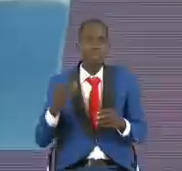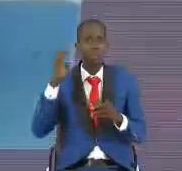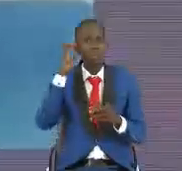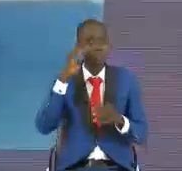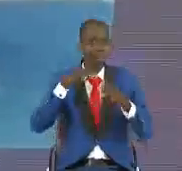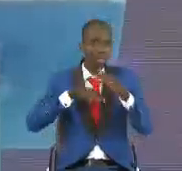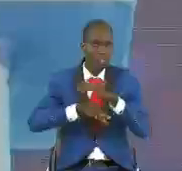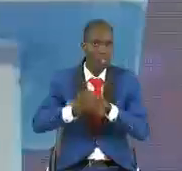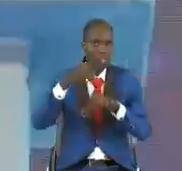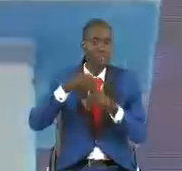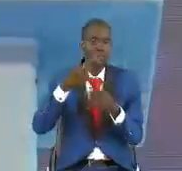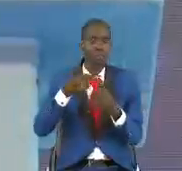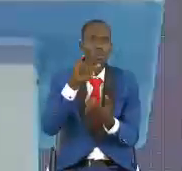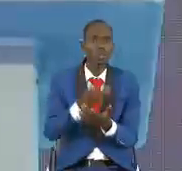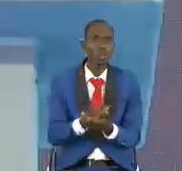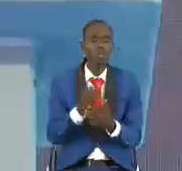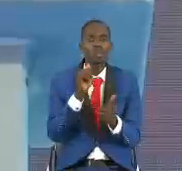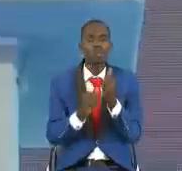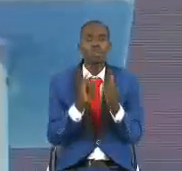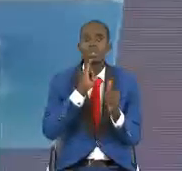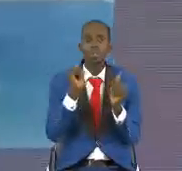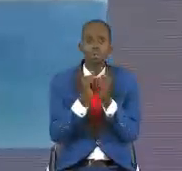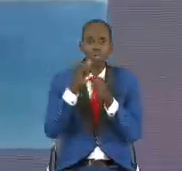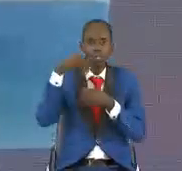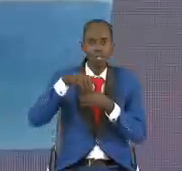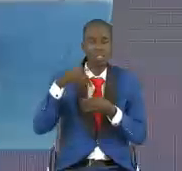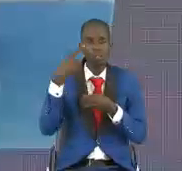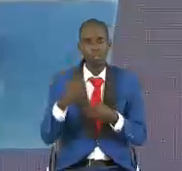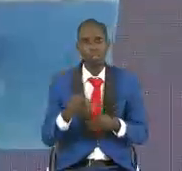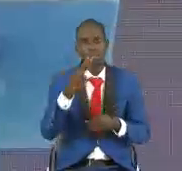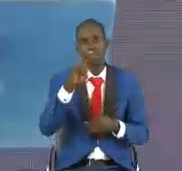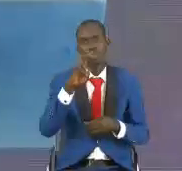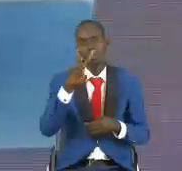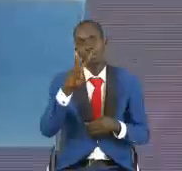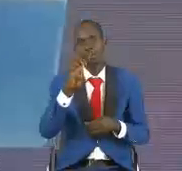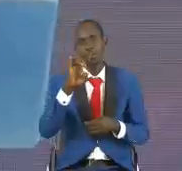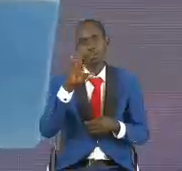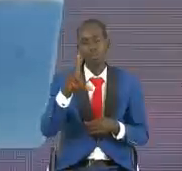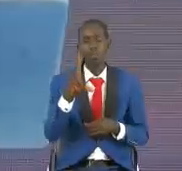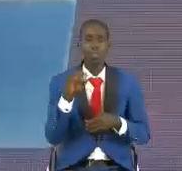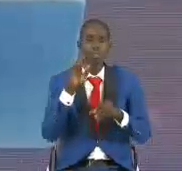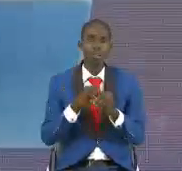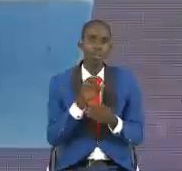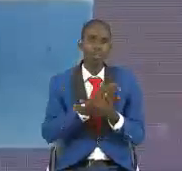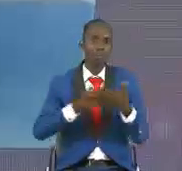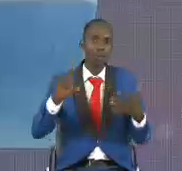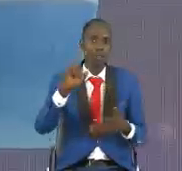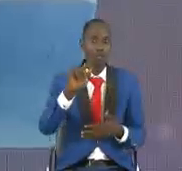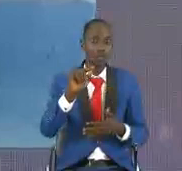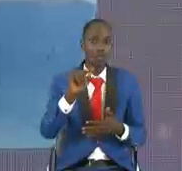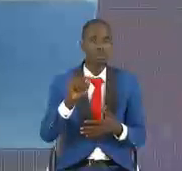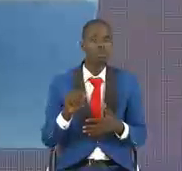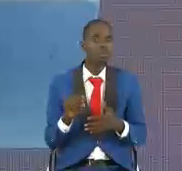that which is within the veil. Then in verse 20, it tells us, we that the